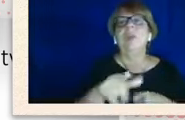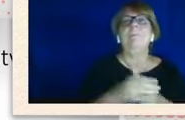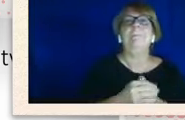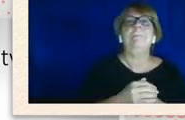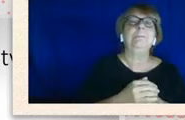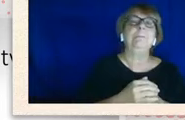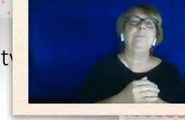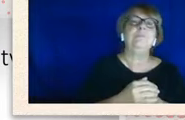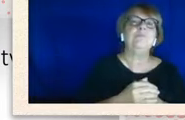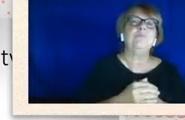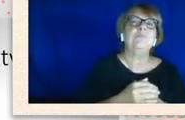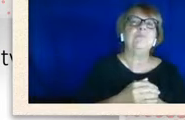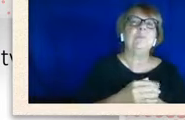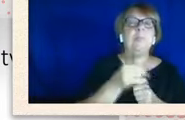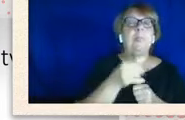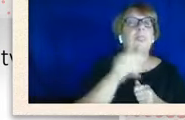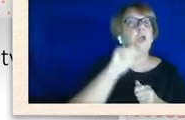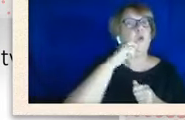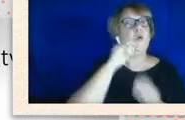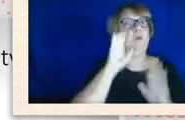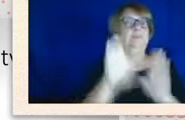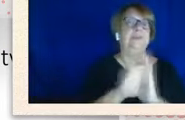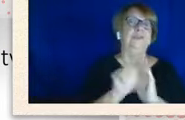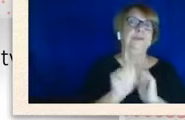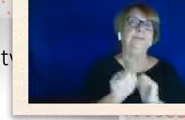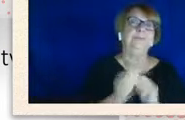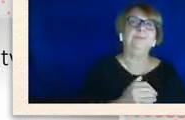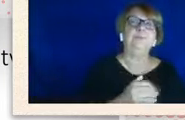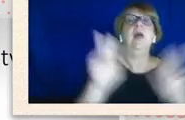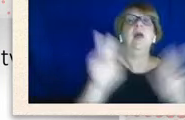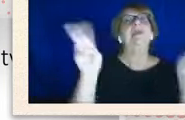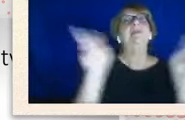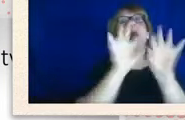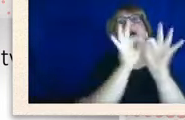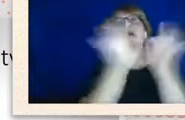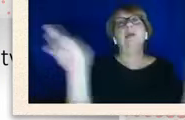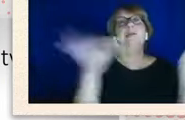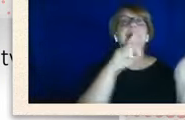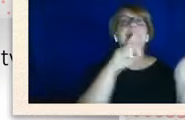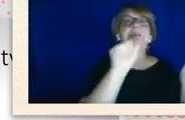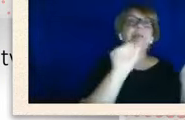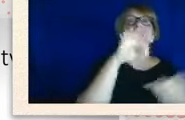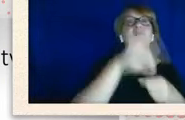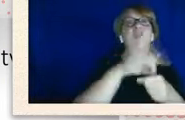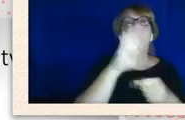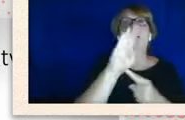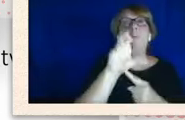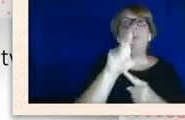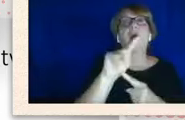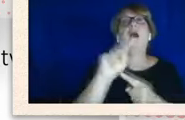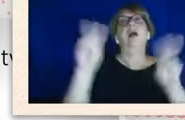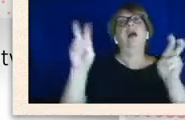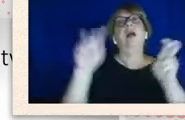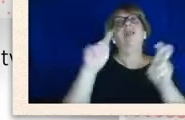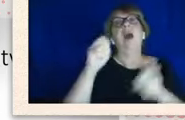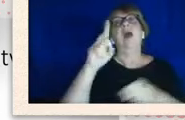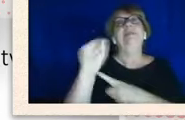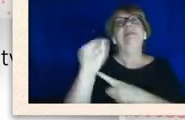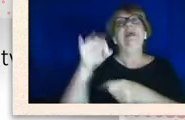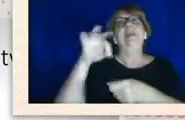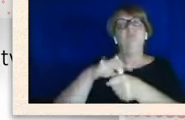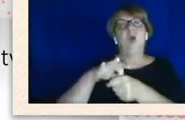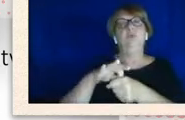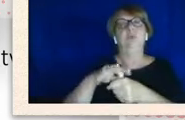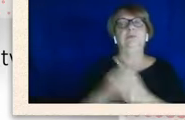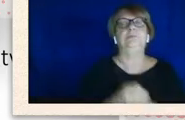actually a really cool image, y'all. The title of this slide says Disability Voting Block, the disability vote, in quotes. And